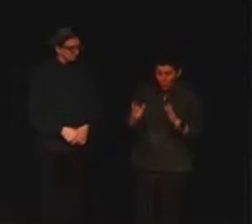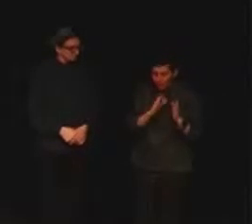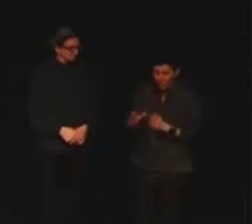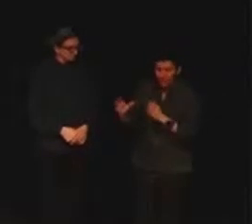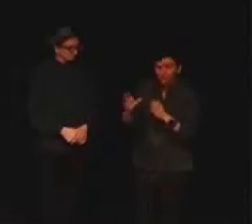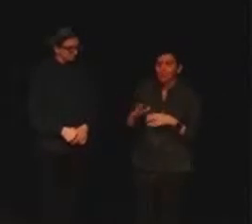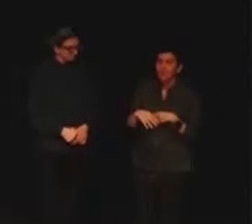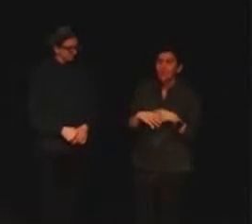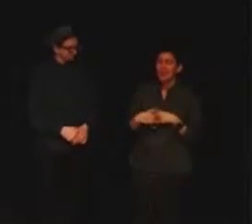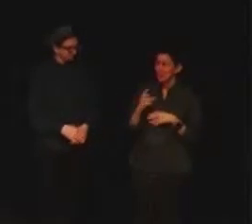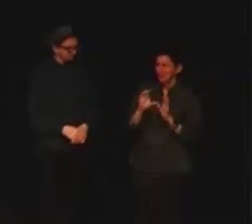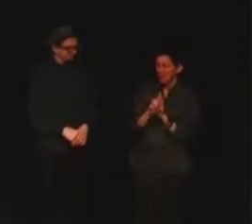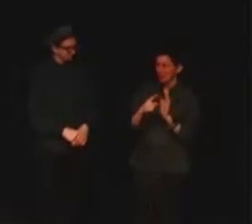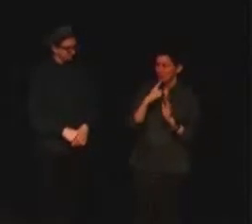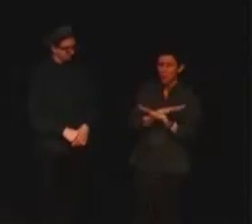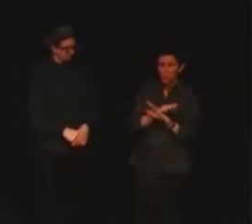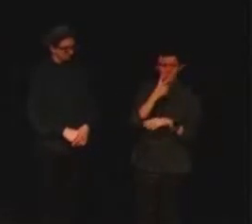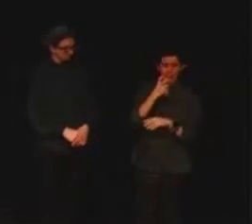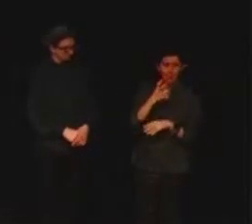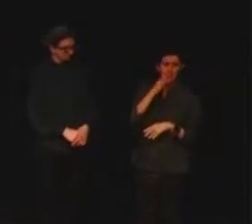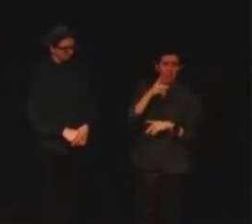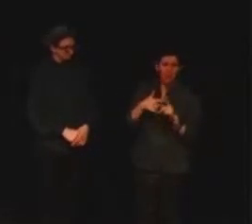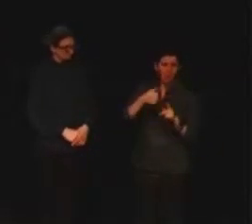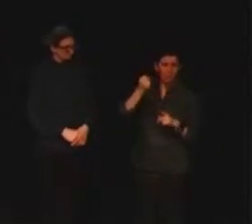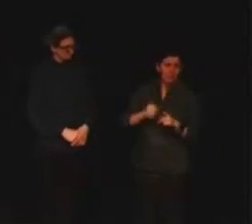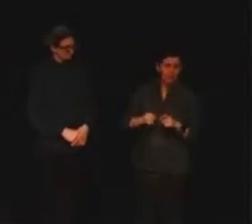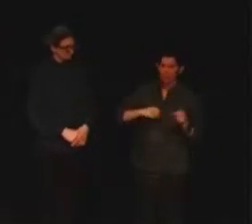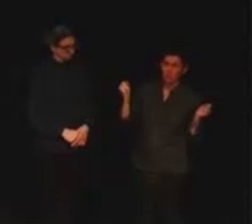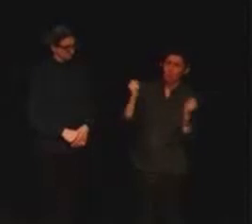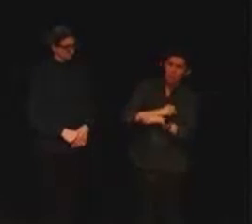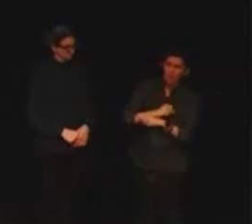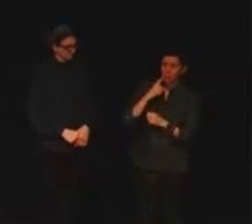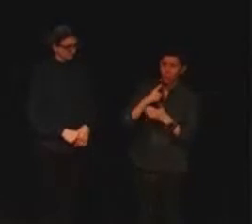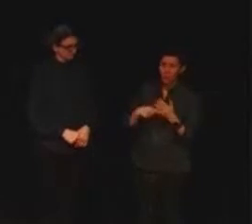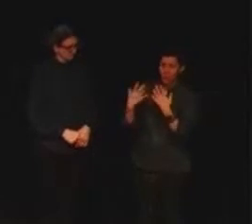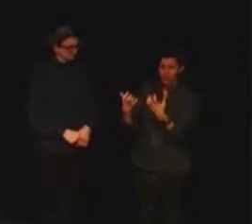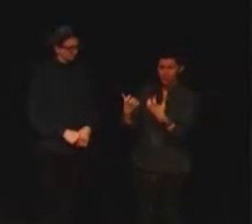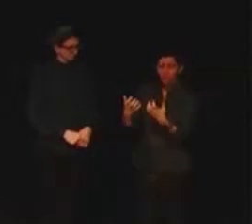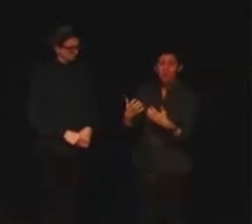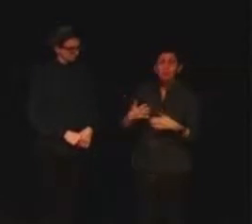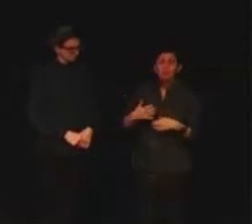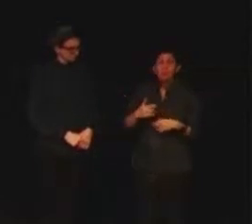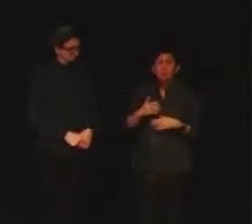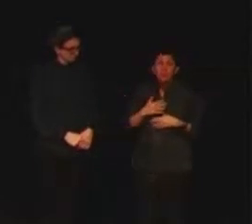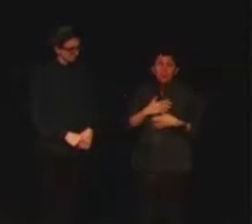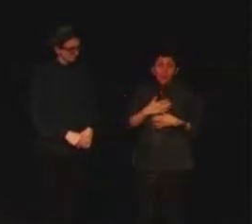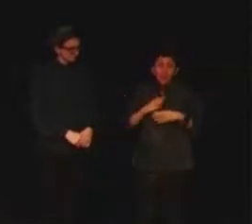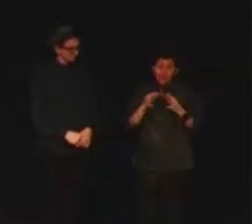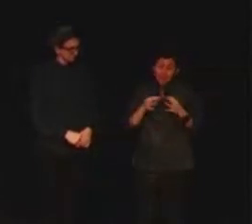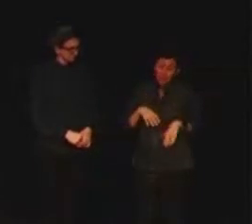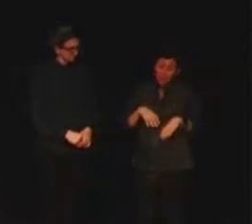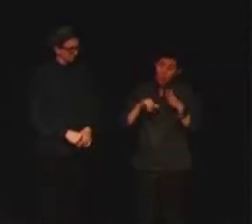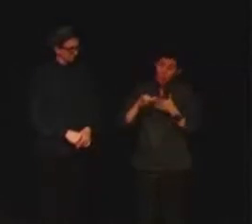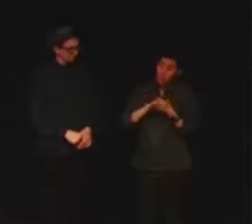doubt a Southern mama. And I'm sure it would be the same. My whole dad's side of the family grew up in New York. So I would never doubt